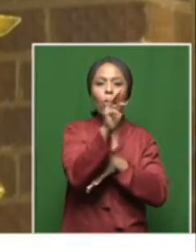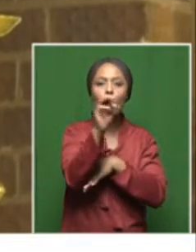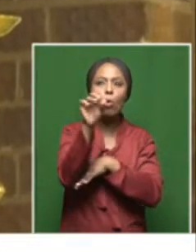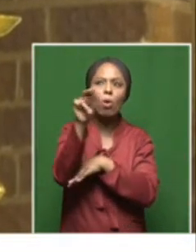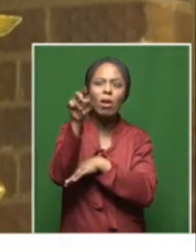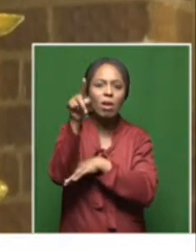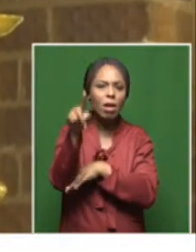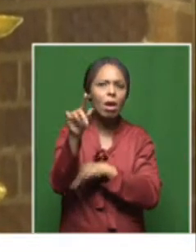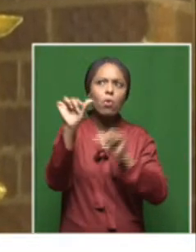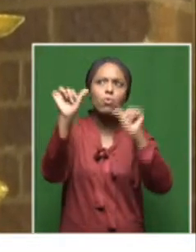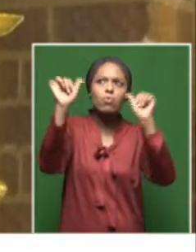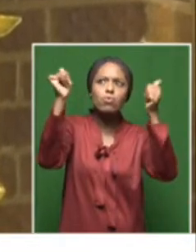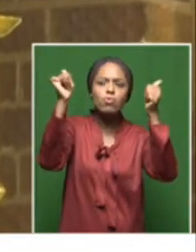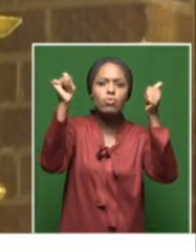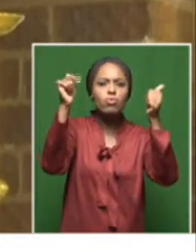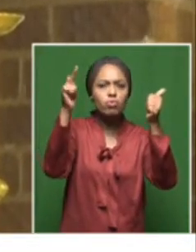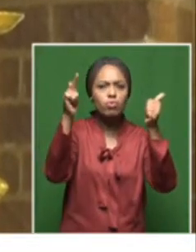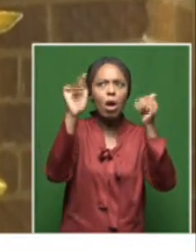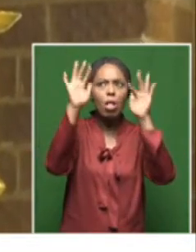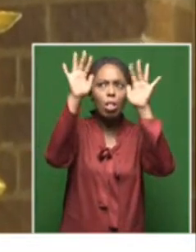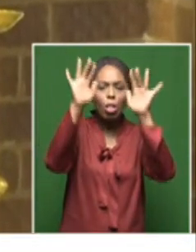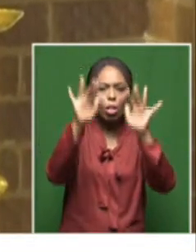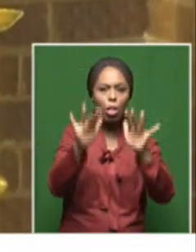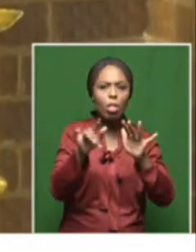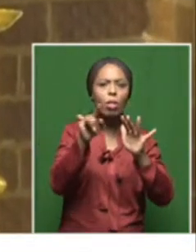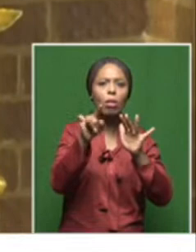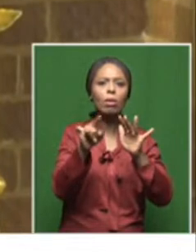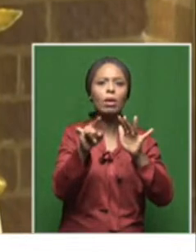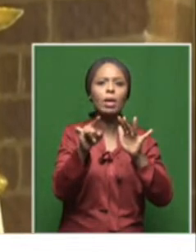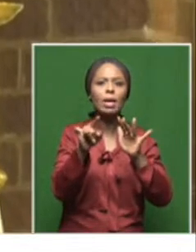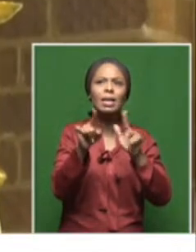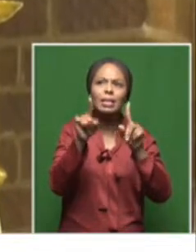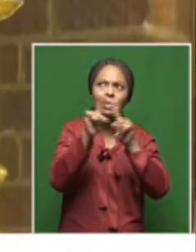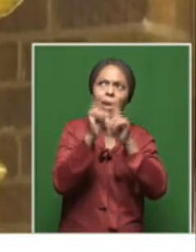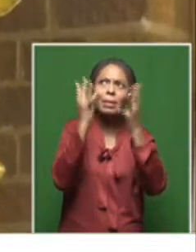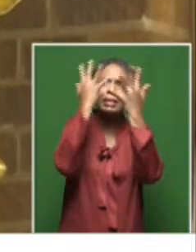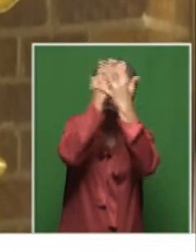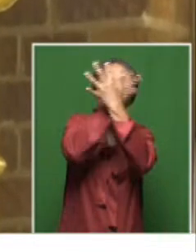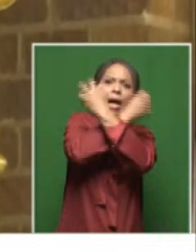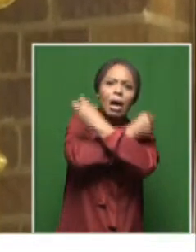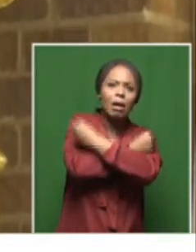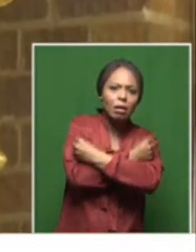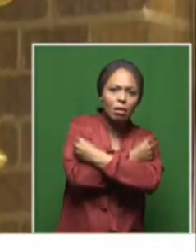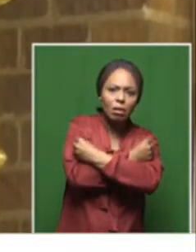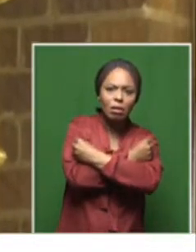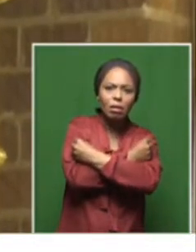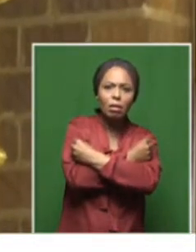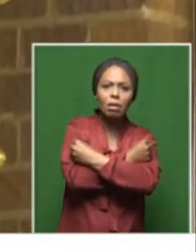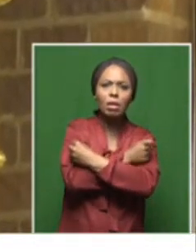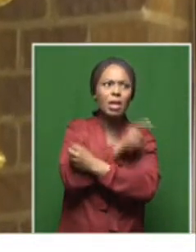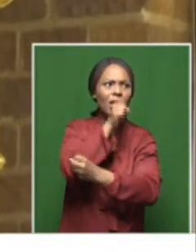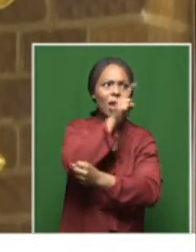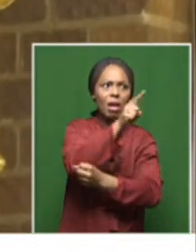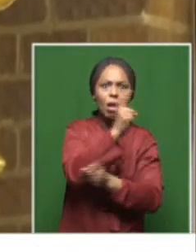You see, even in darkness of the night, she was not fazed by darkness.